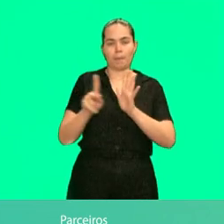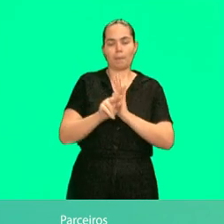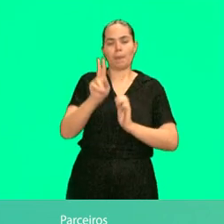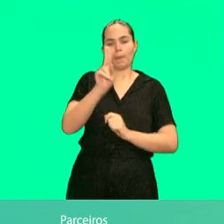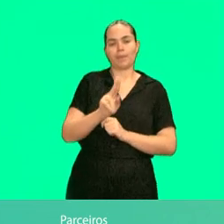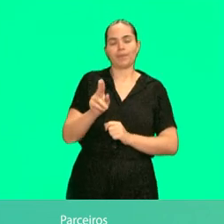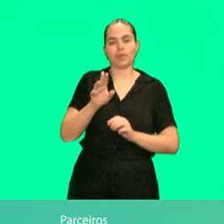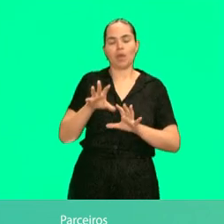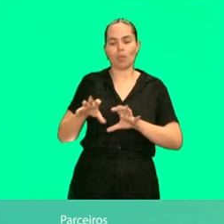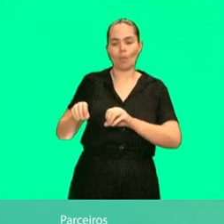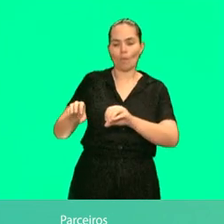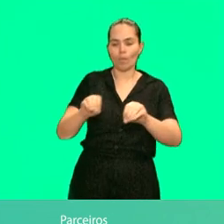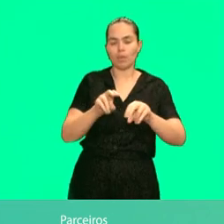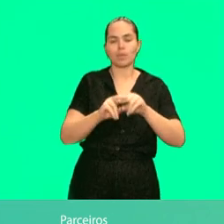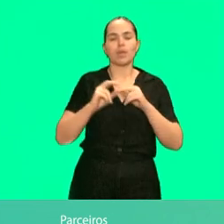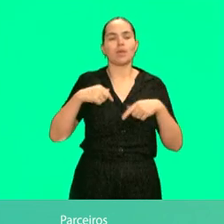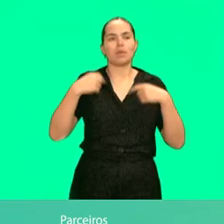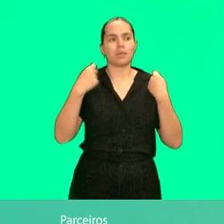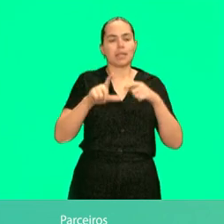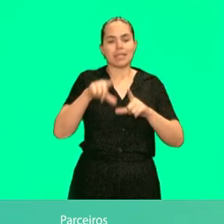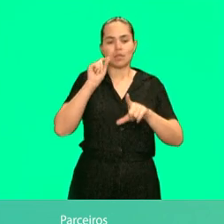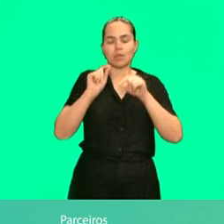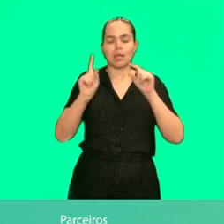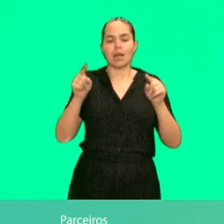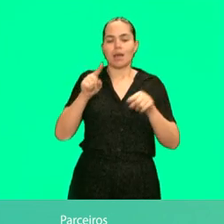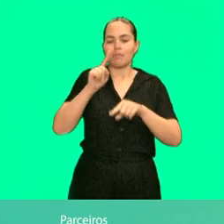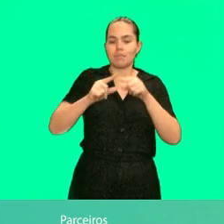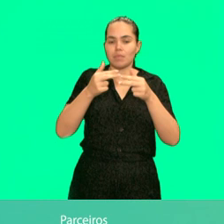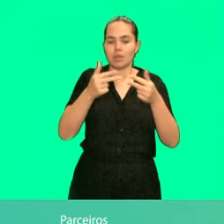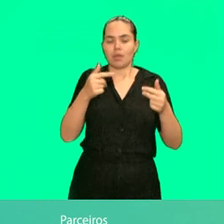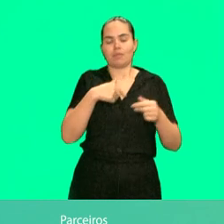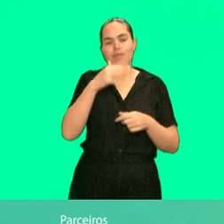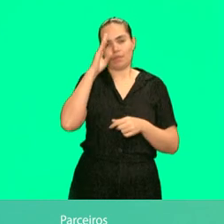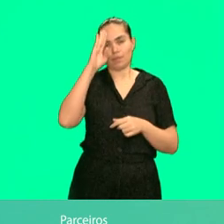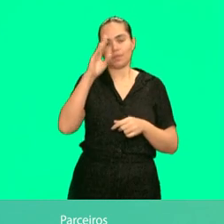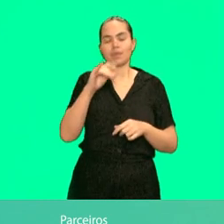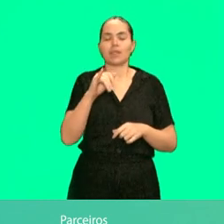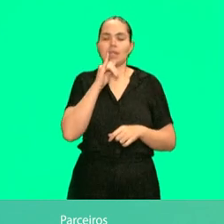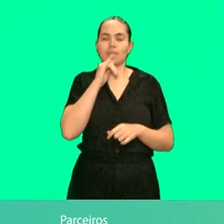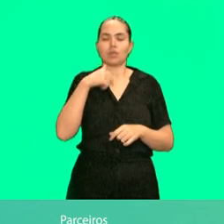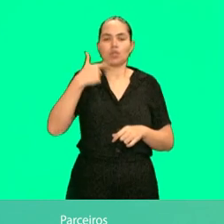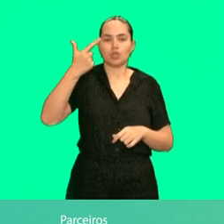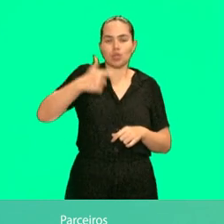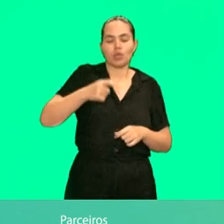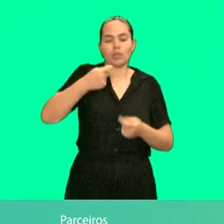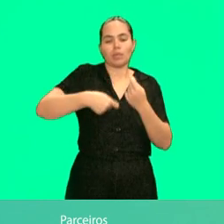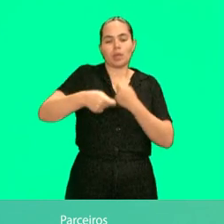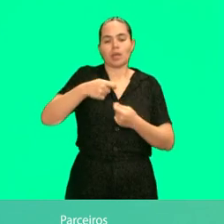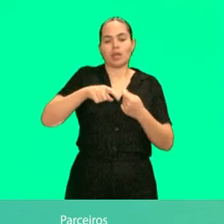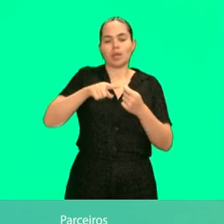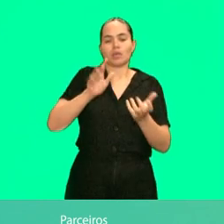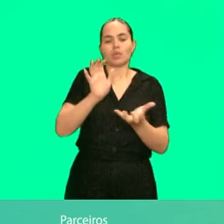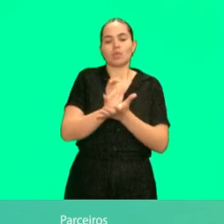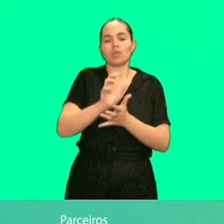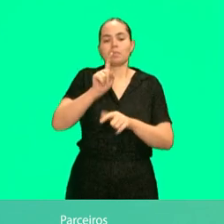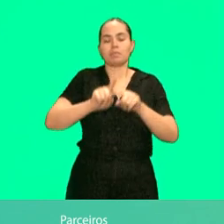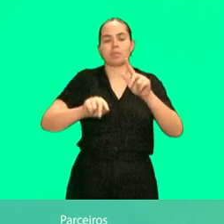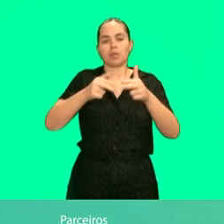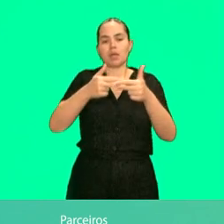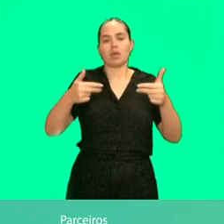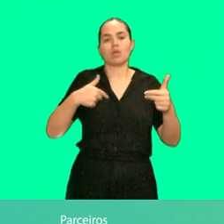between 400 and 500 Celsius degrees. And we have, again,